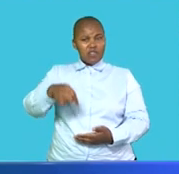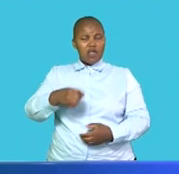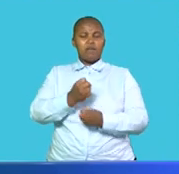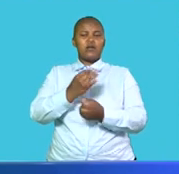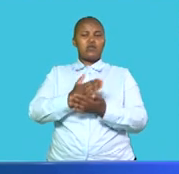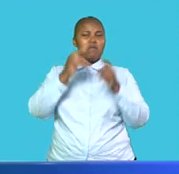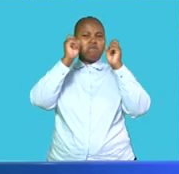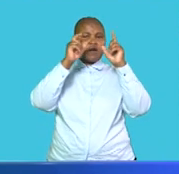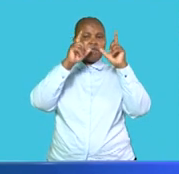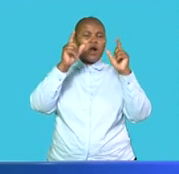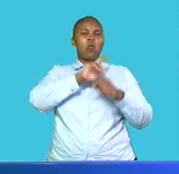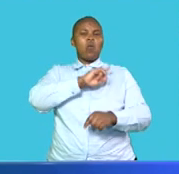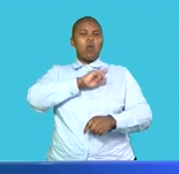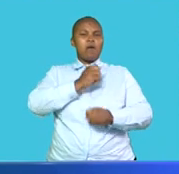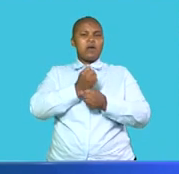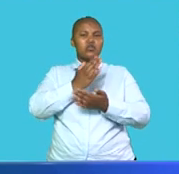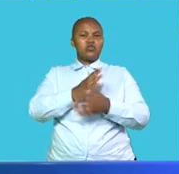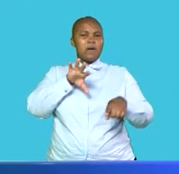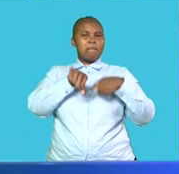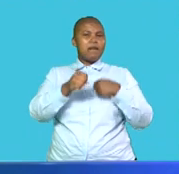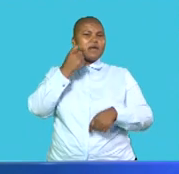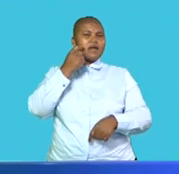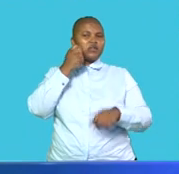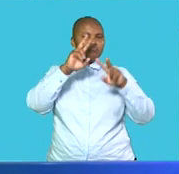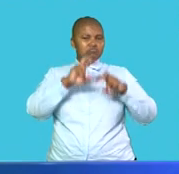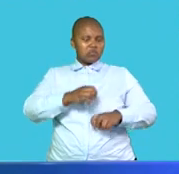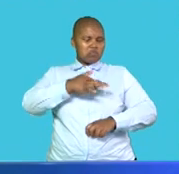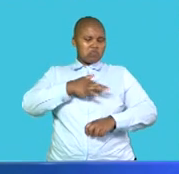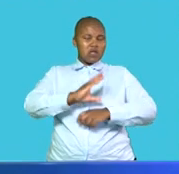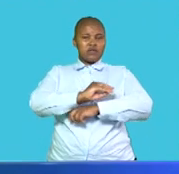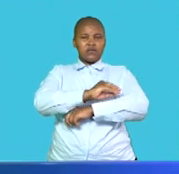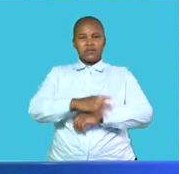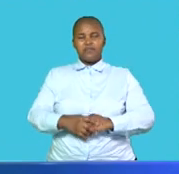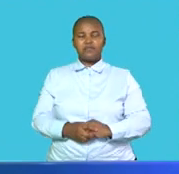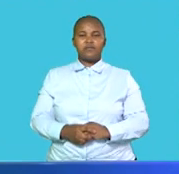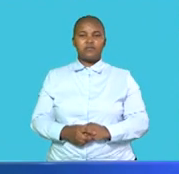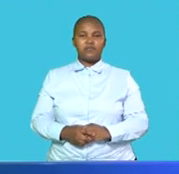ozosiza ekuhlolweni ukuze kusheshe kuhlonzwe isifo somdlavuza webele.